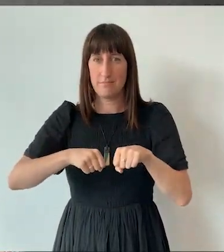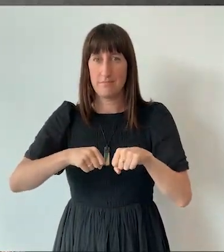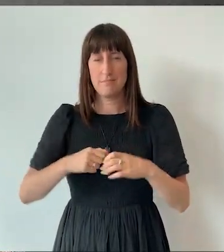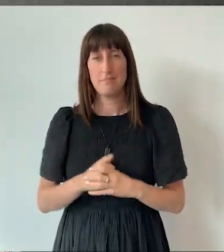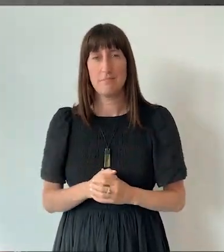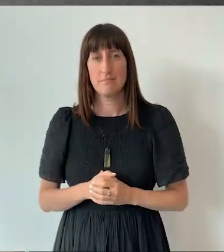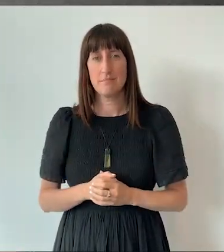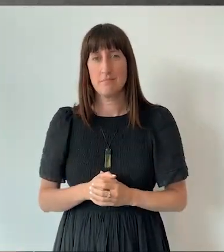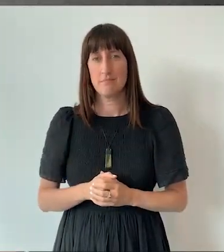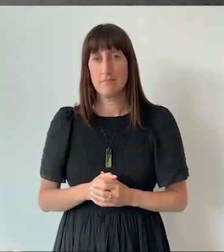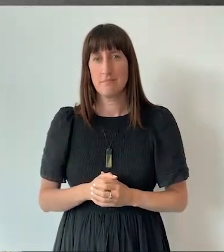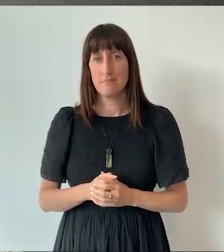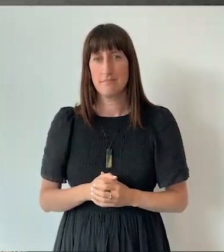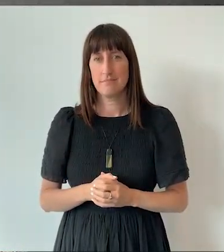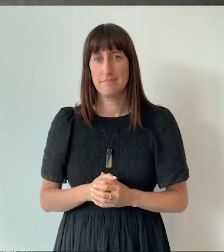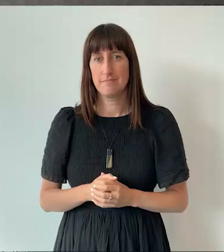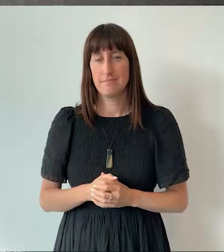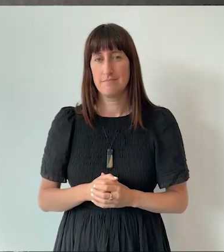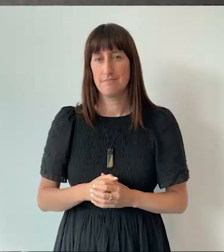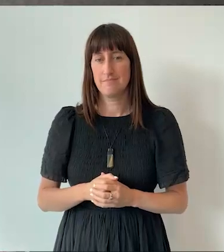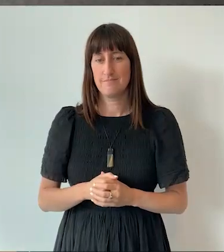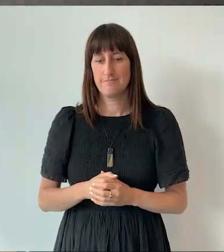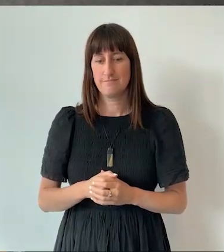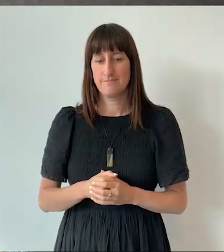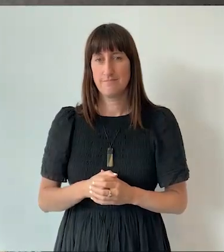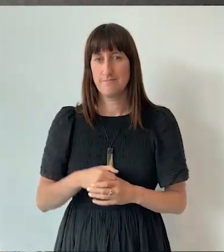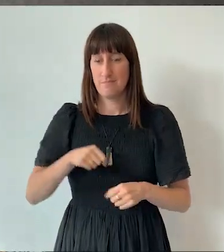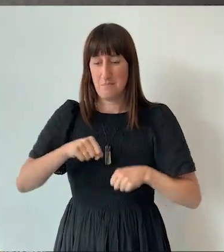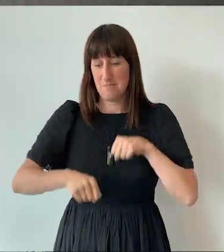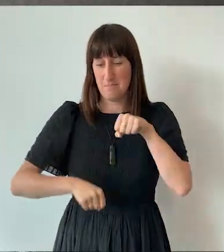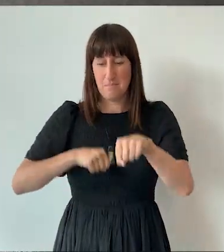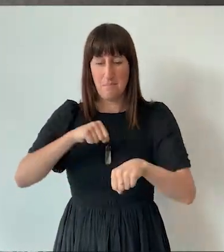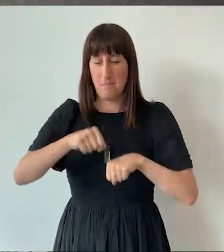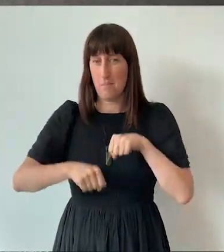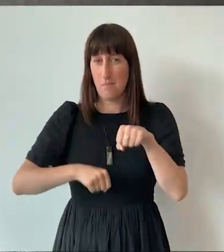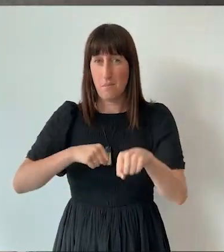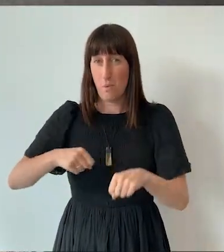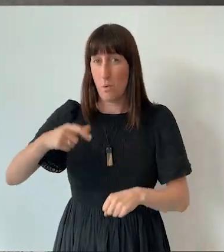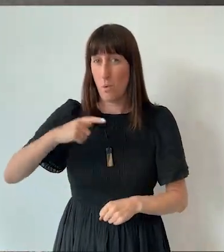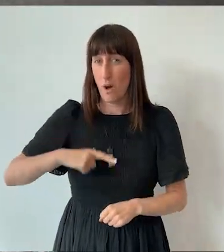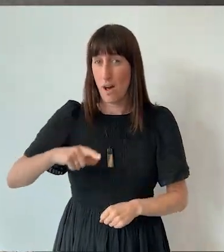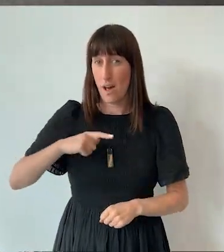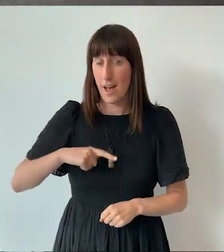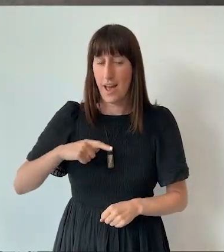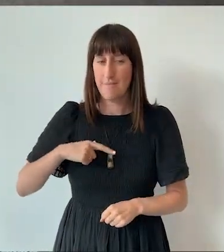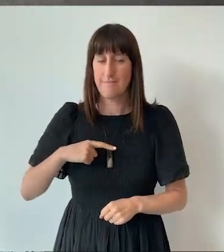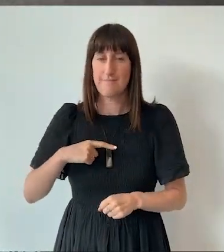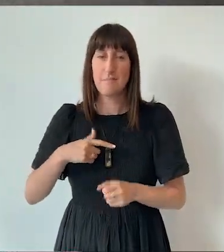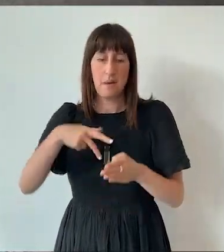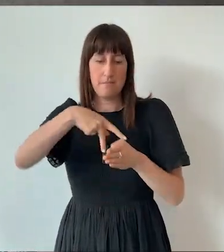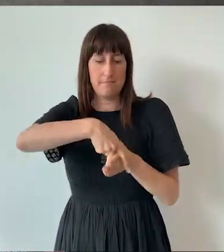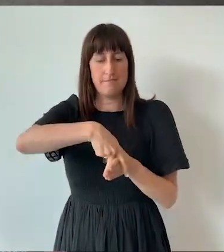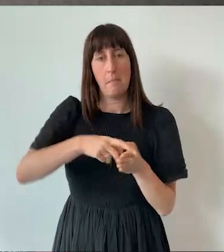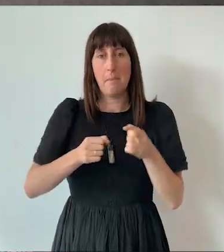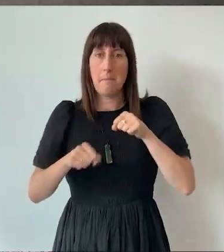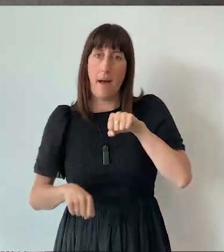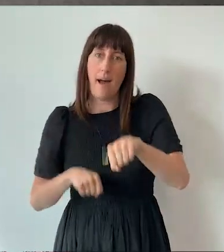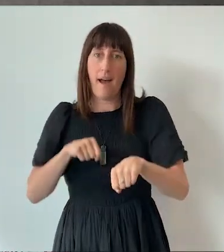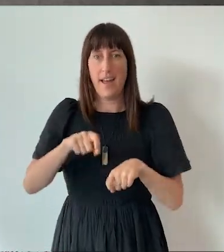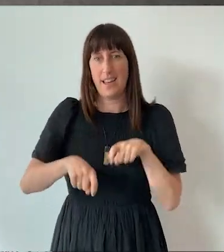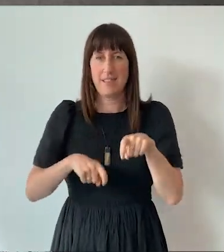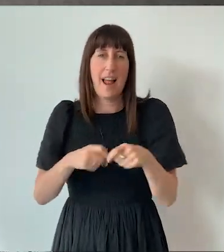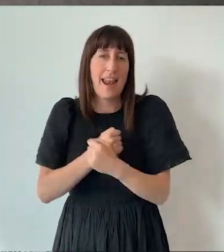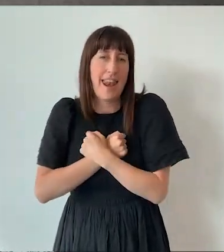are moving in a peddling fashion as though I'm riding a bike, and that's because I